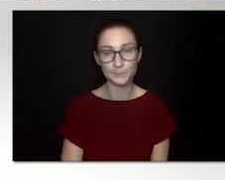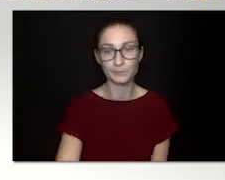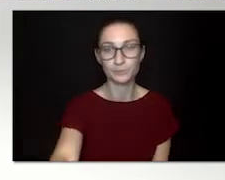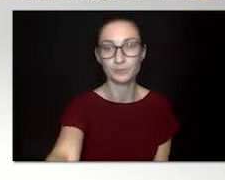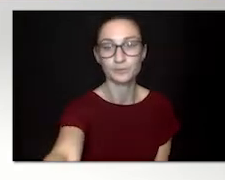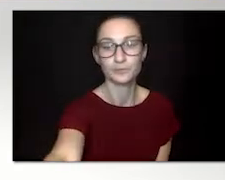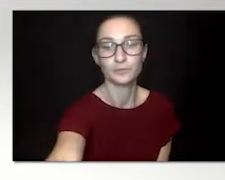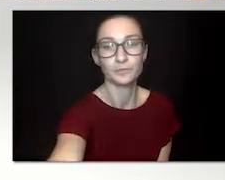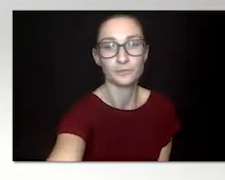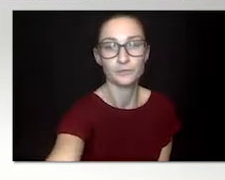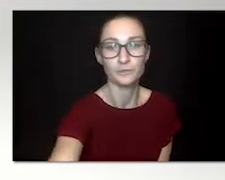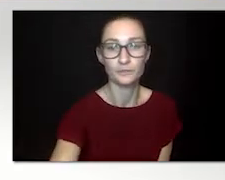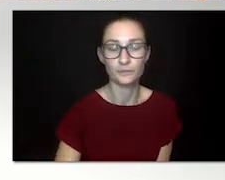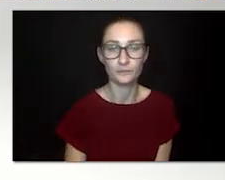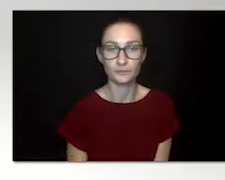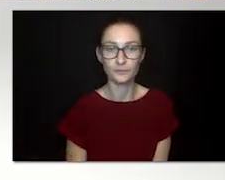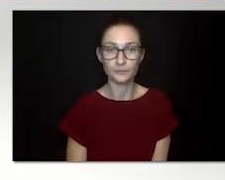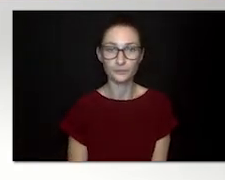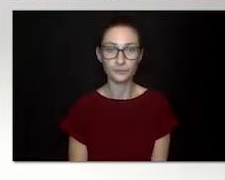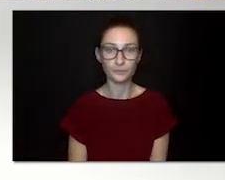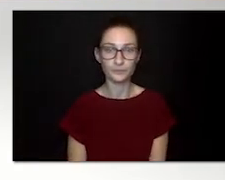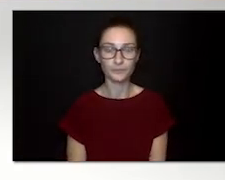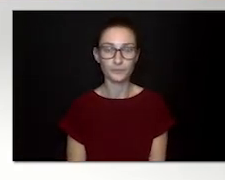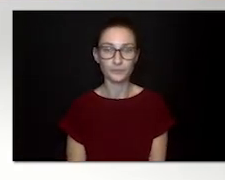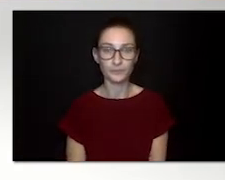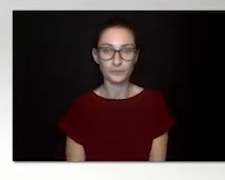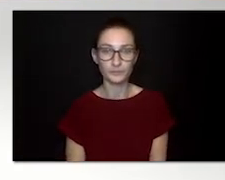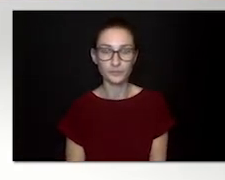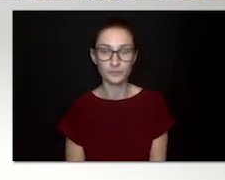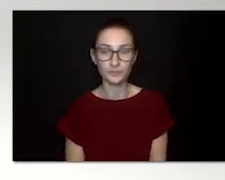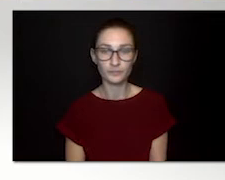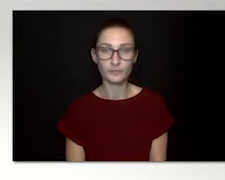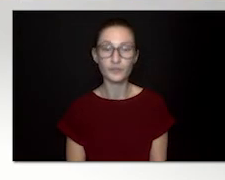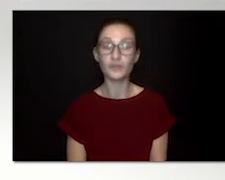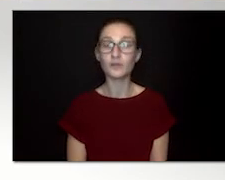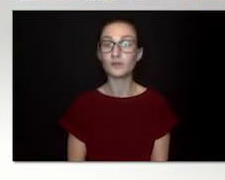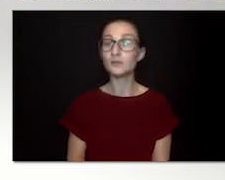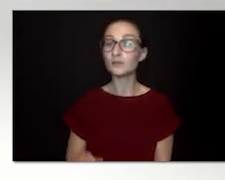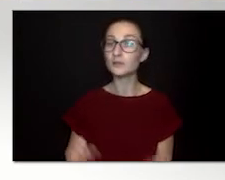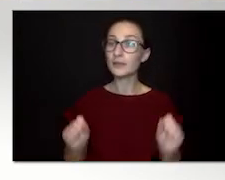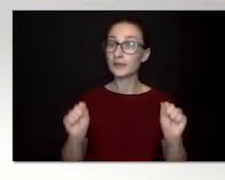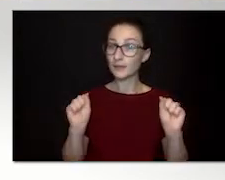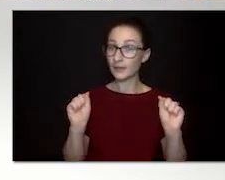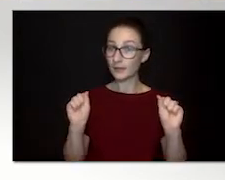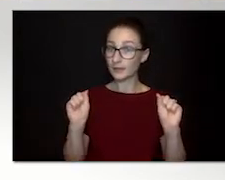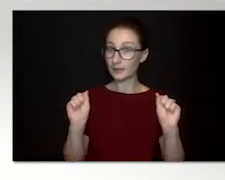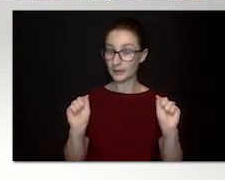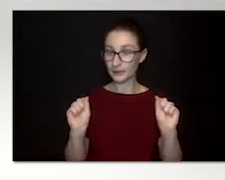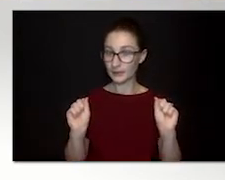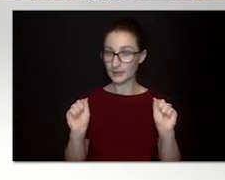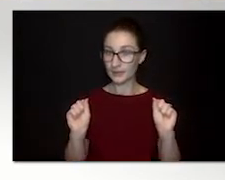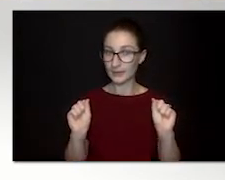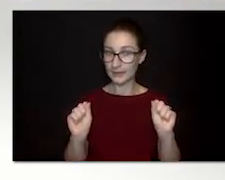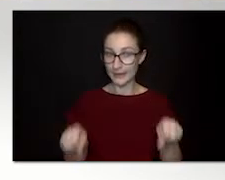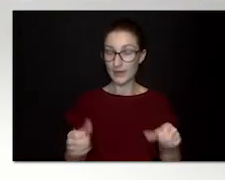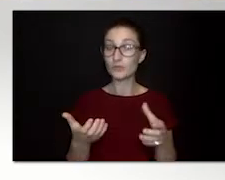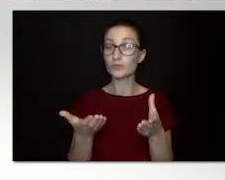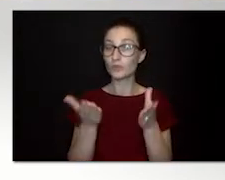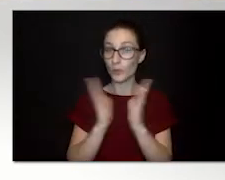the court to waive those, can't they? If you're parents of the child. They can usually